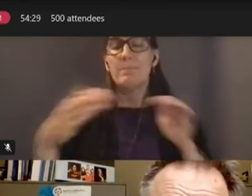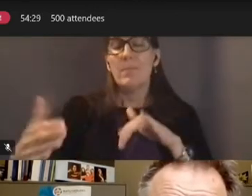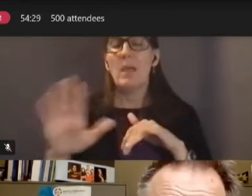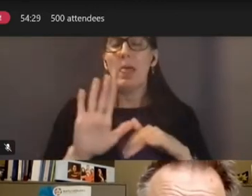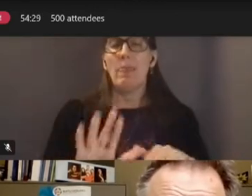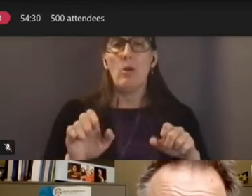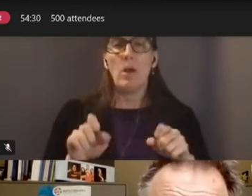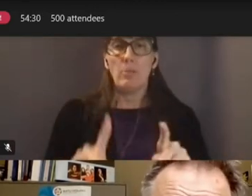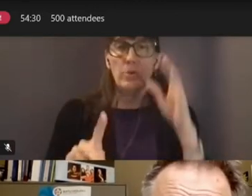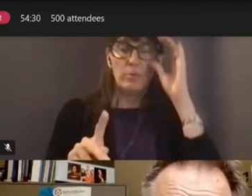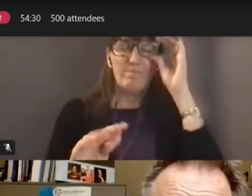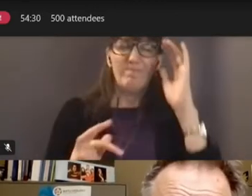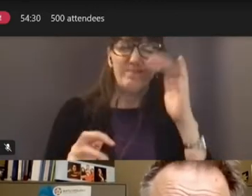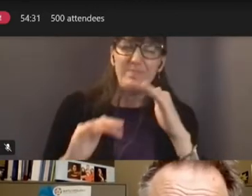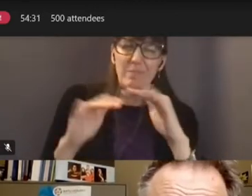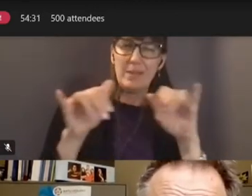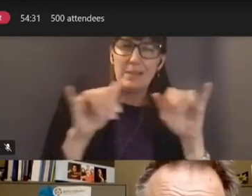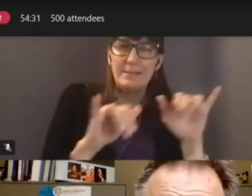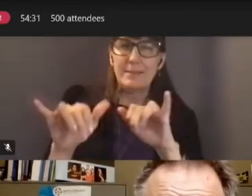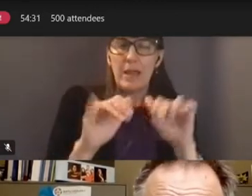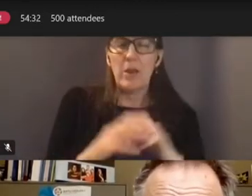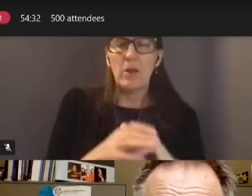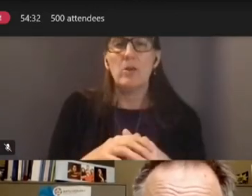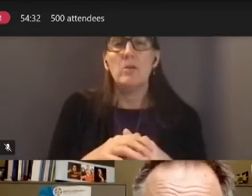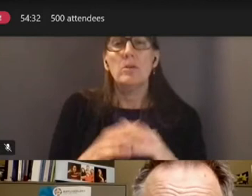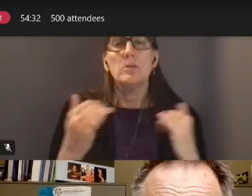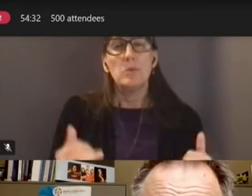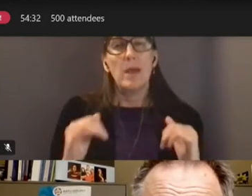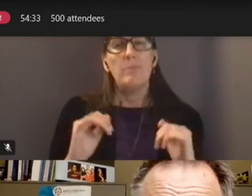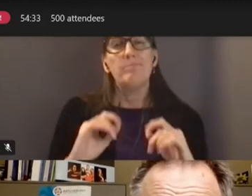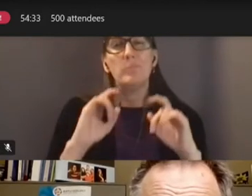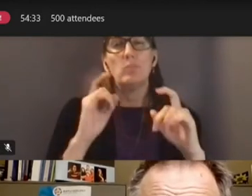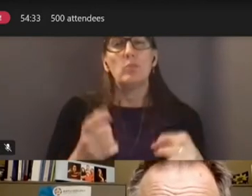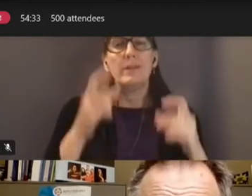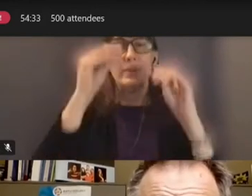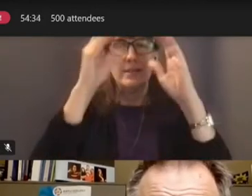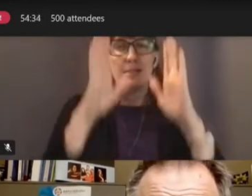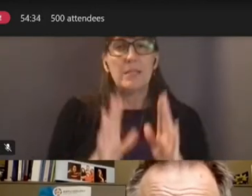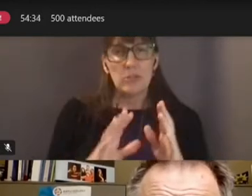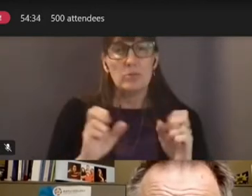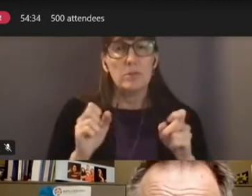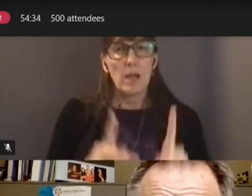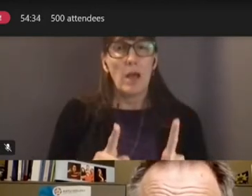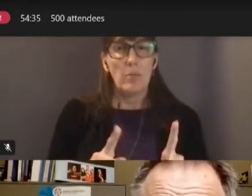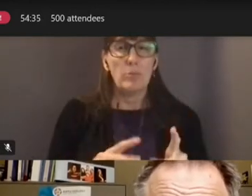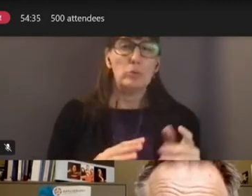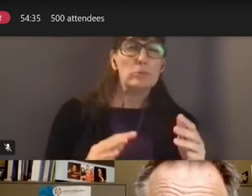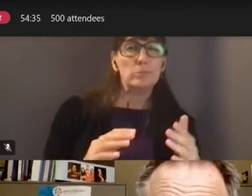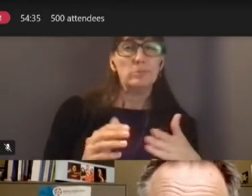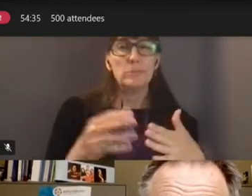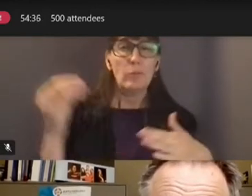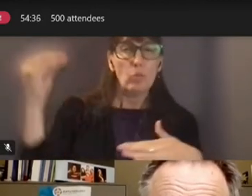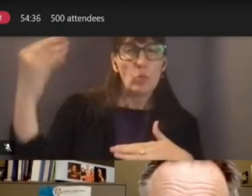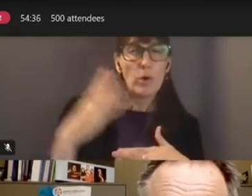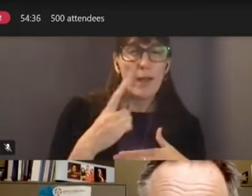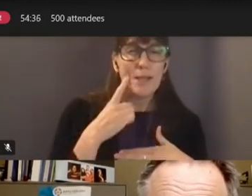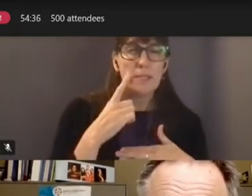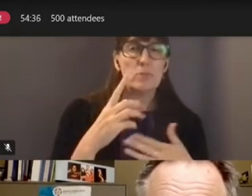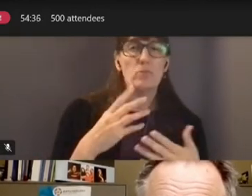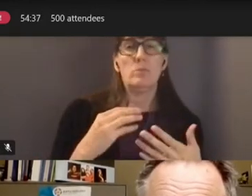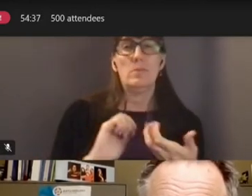of pieces of latitude in terms of making grading decisions, but that's one area that it makes sense to have that floor. Thanks for the